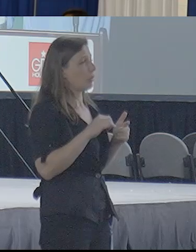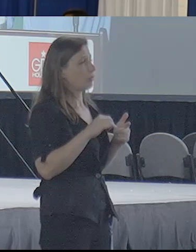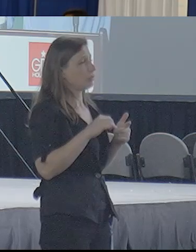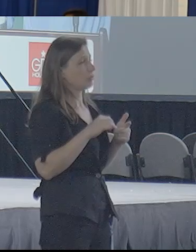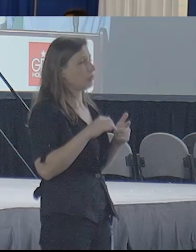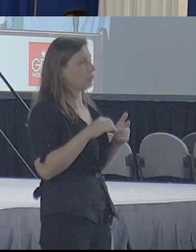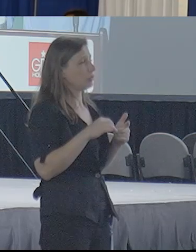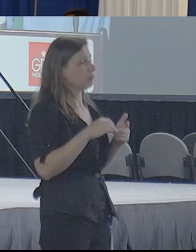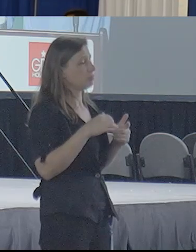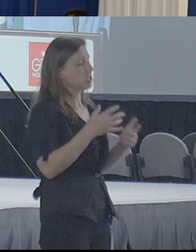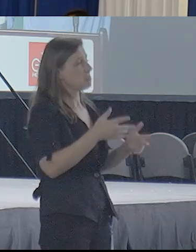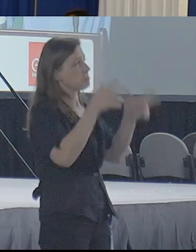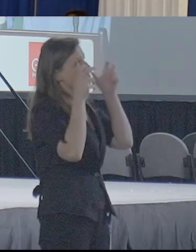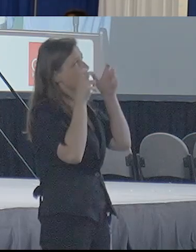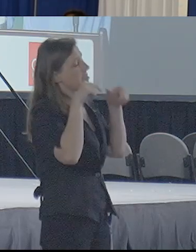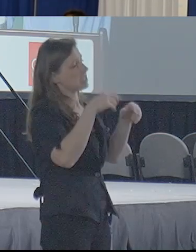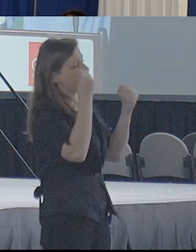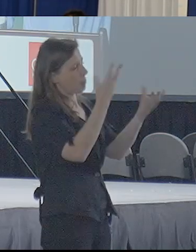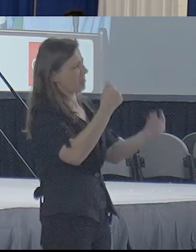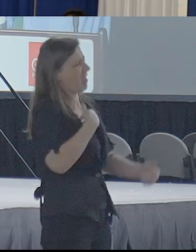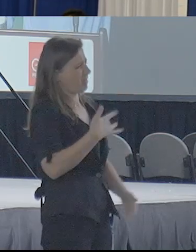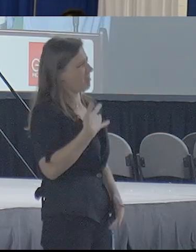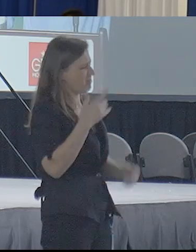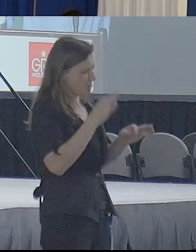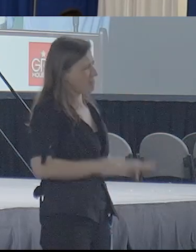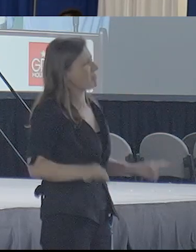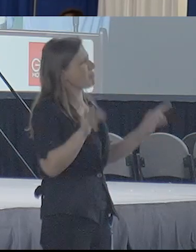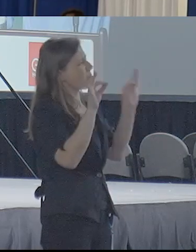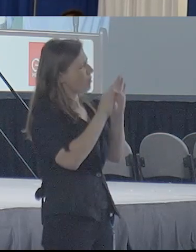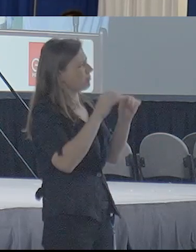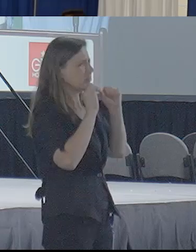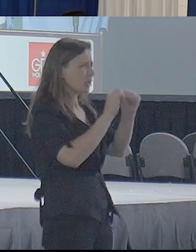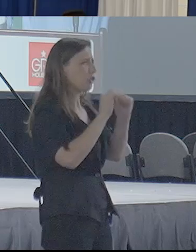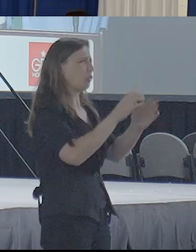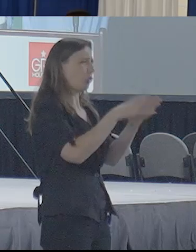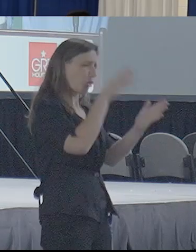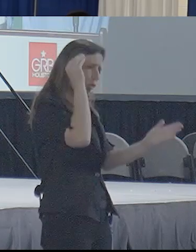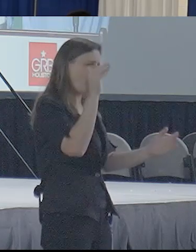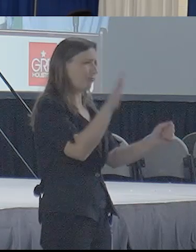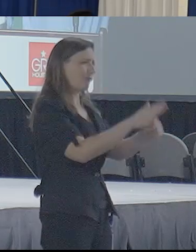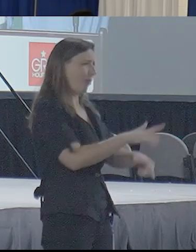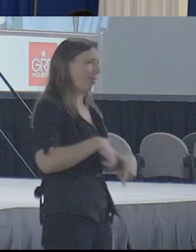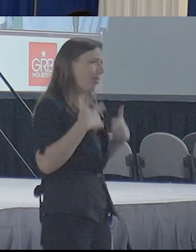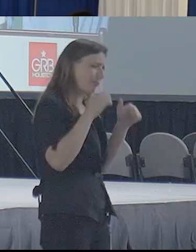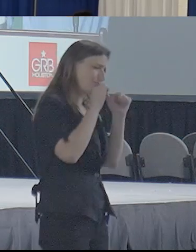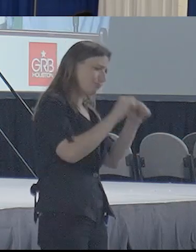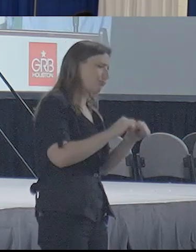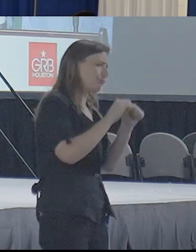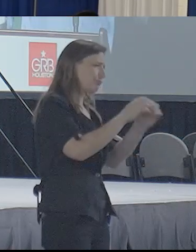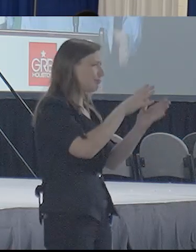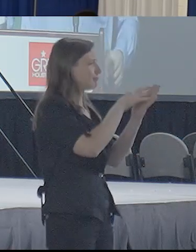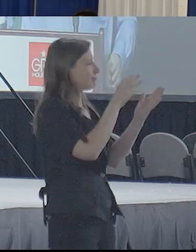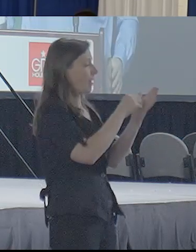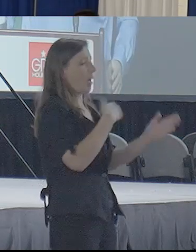about last year. I really think it's really important to learn, constantly be a lifelong learner, and it's served me well to always look at what's just